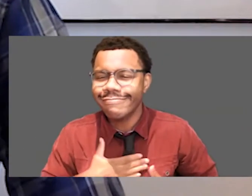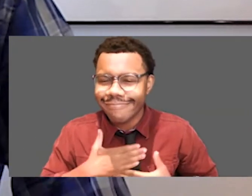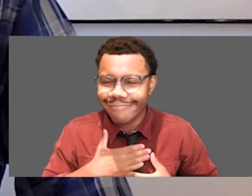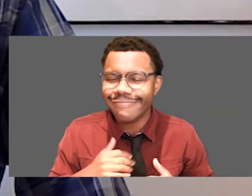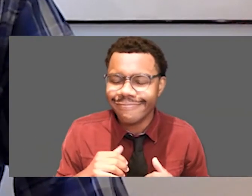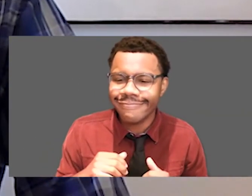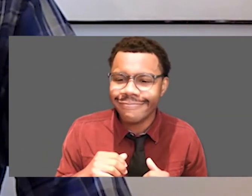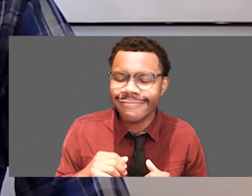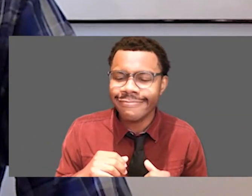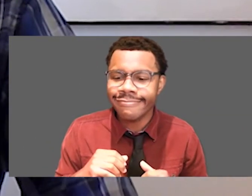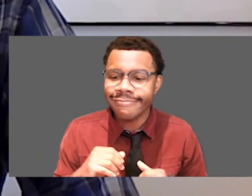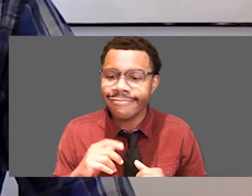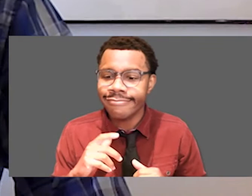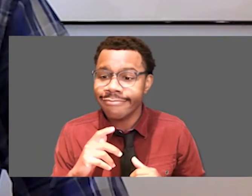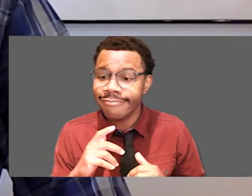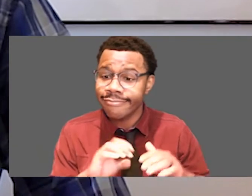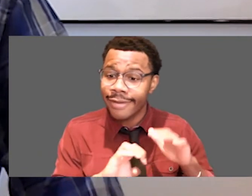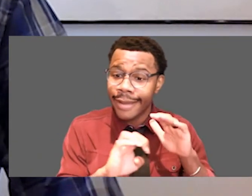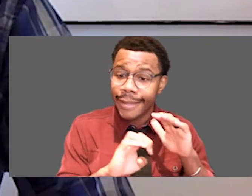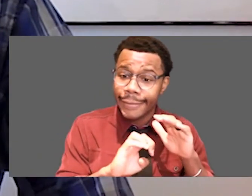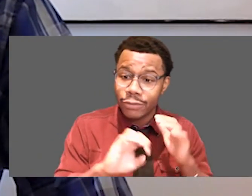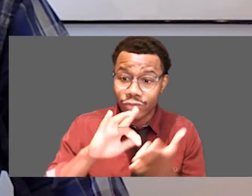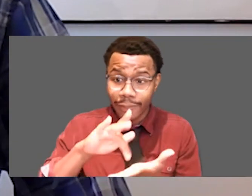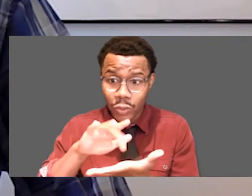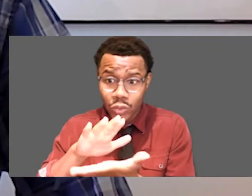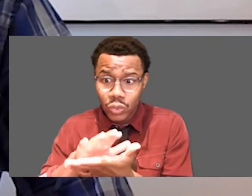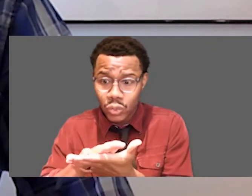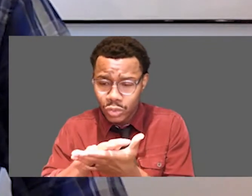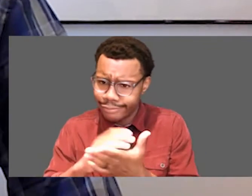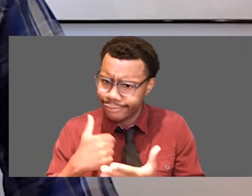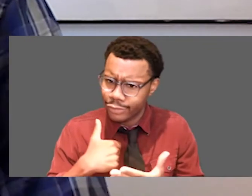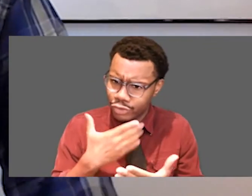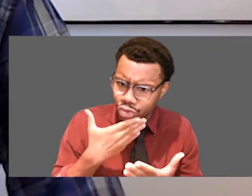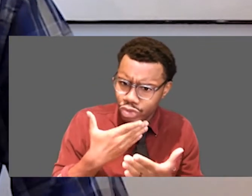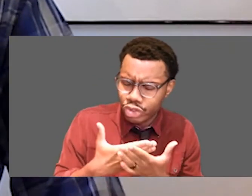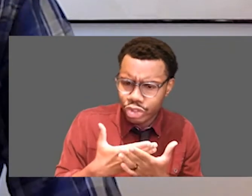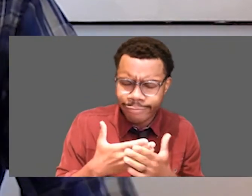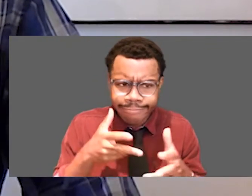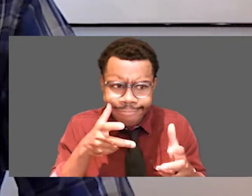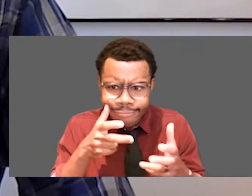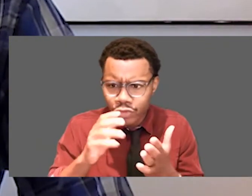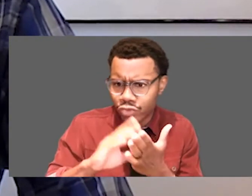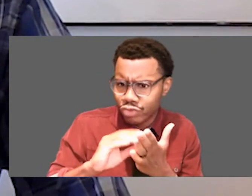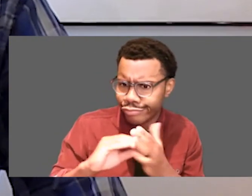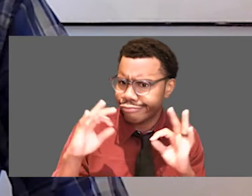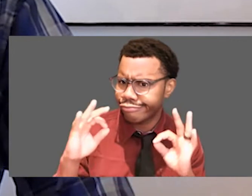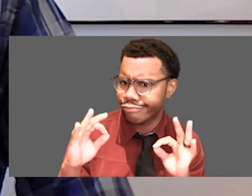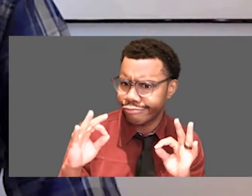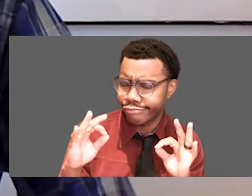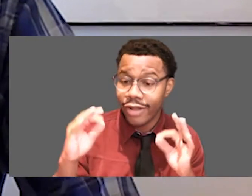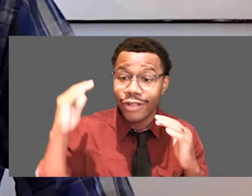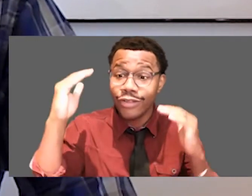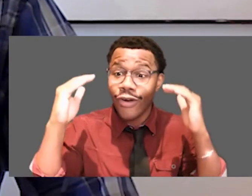managed to perform exceptionally well in both elementary and middle school. Many adults would remark how bright